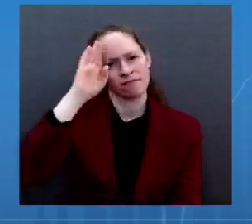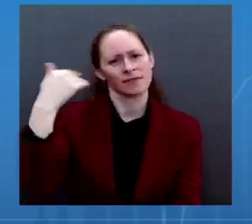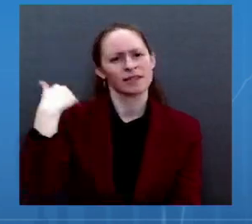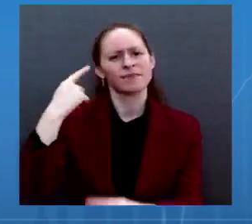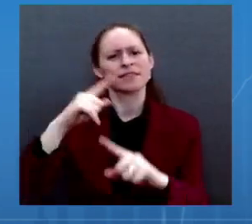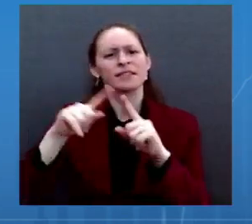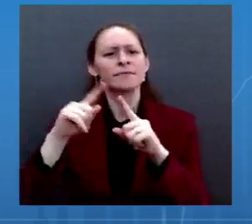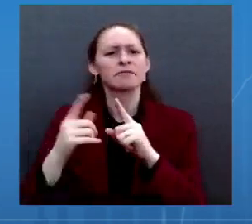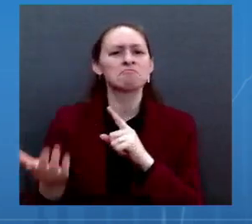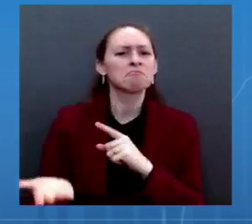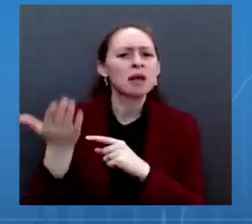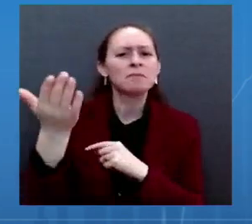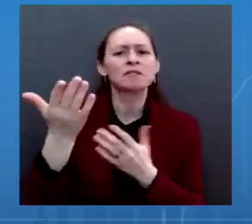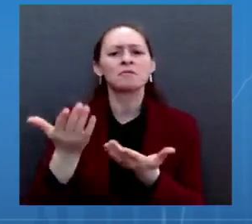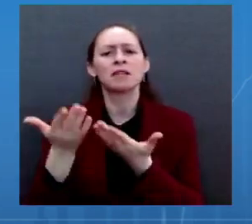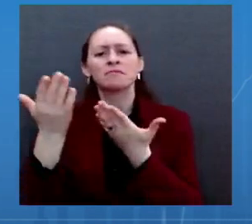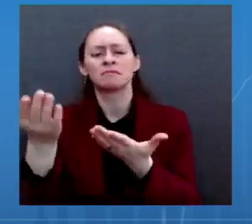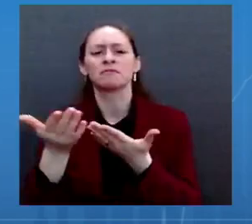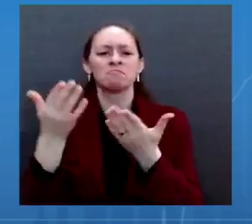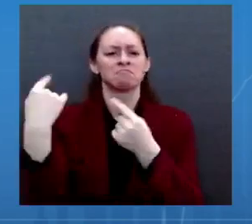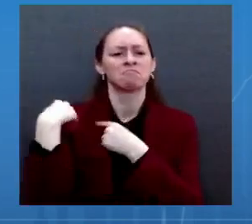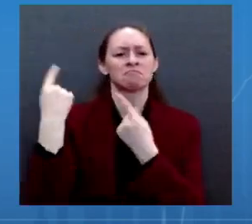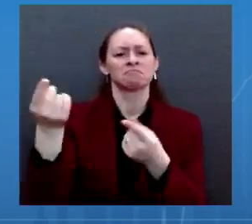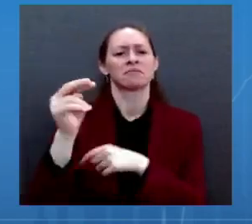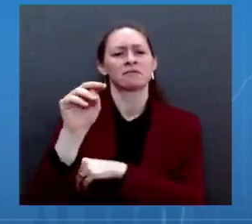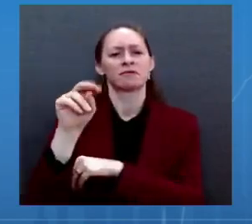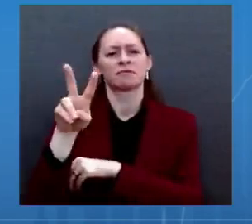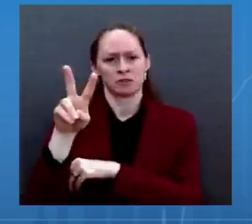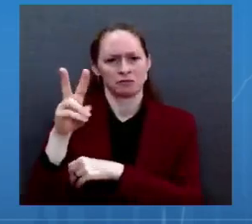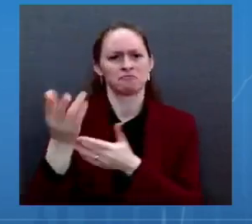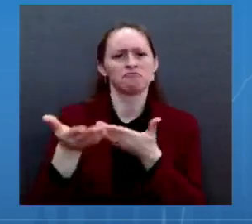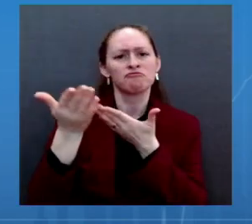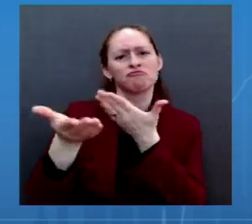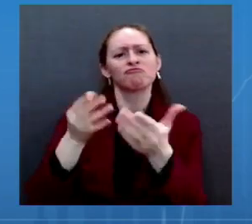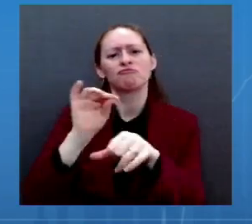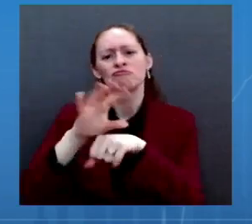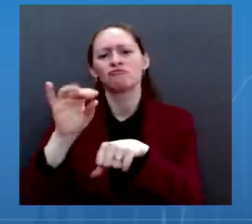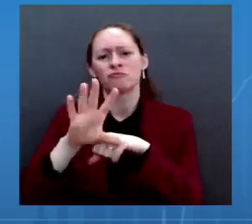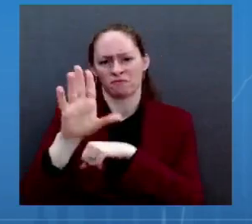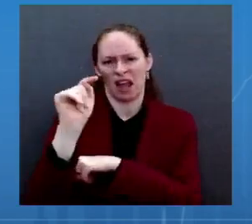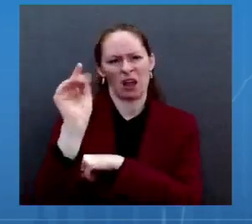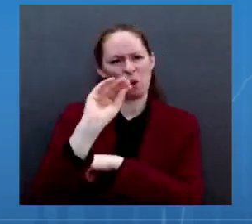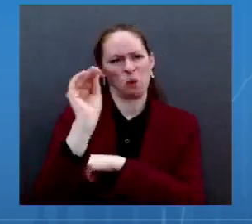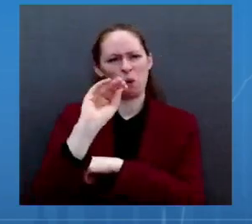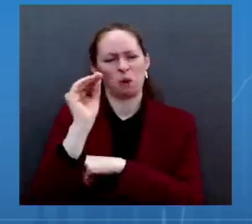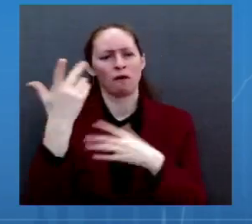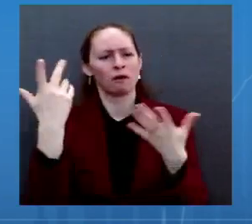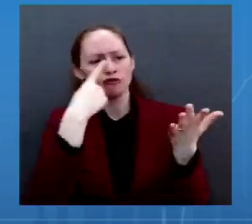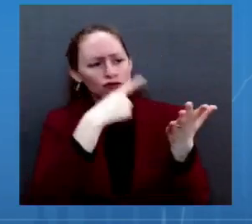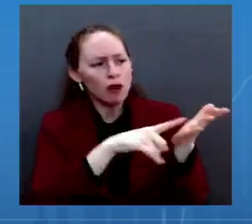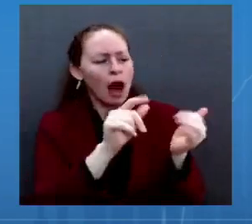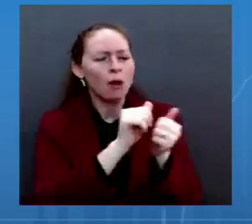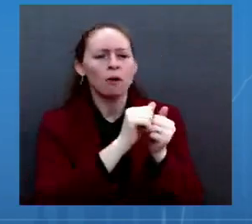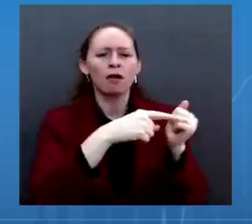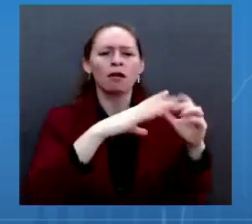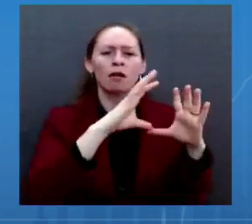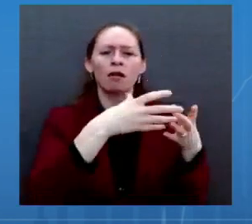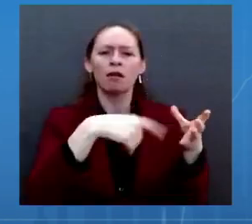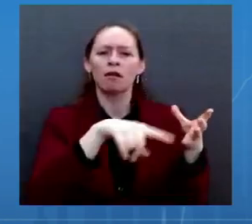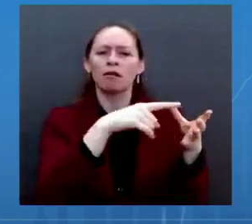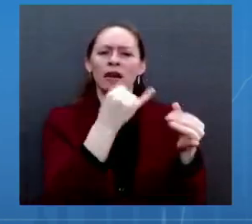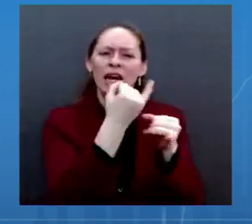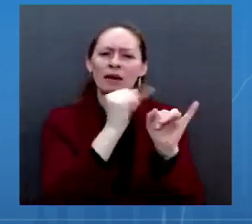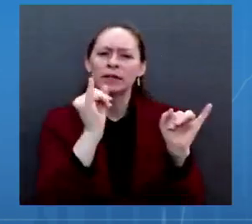independent experts that were consulted for approvals on the vaccines themselves. Has there been a policy